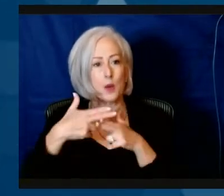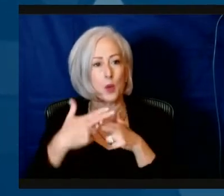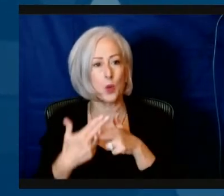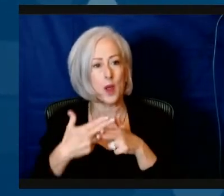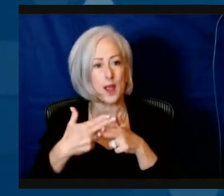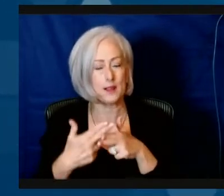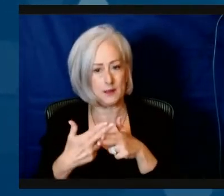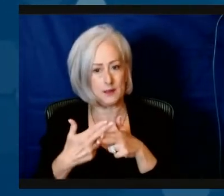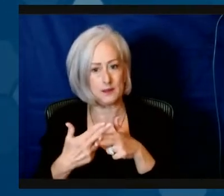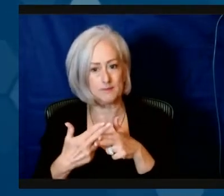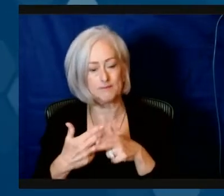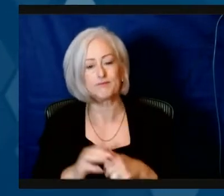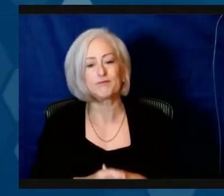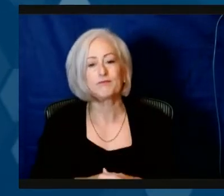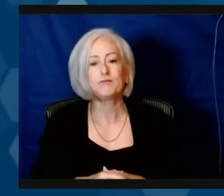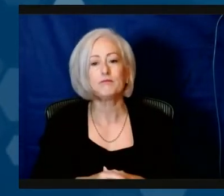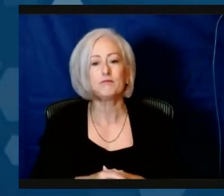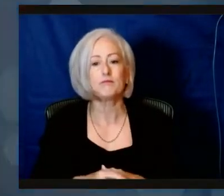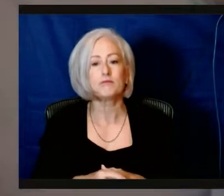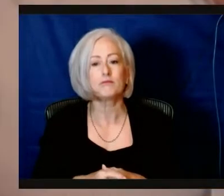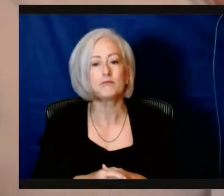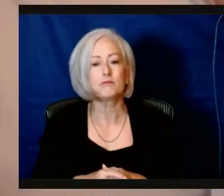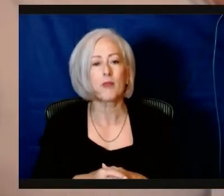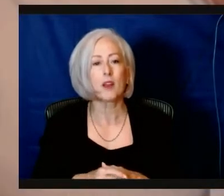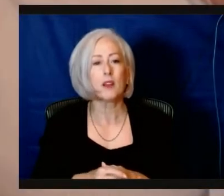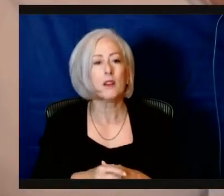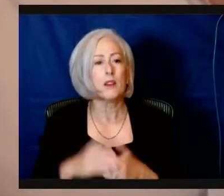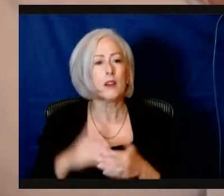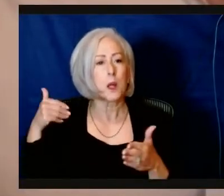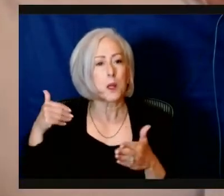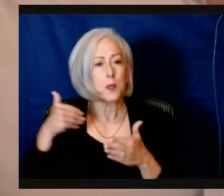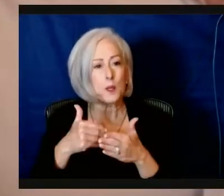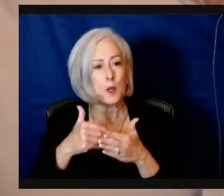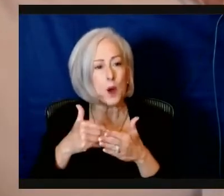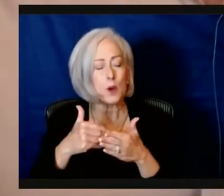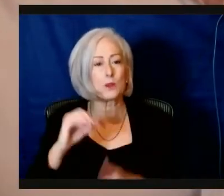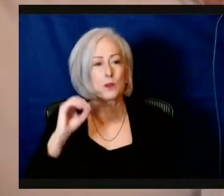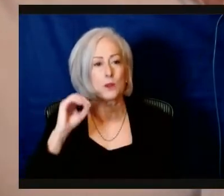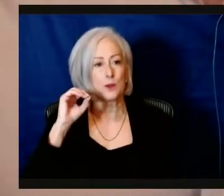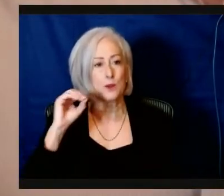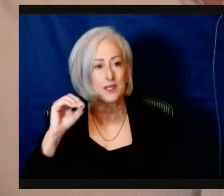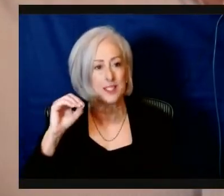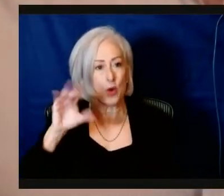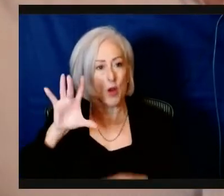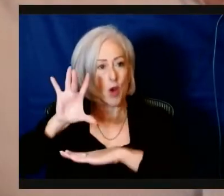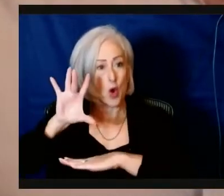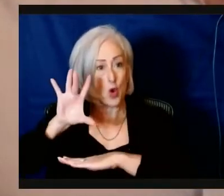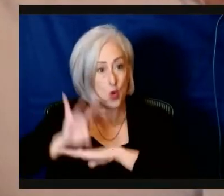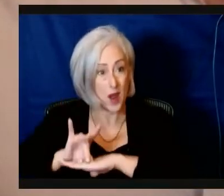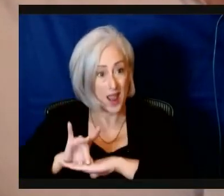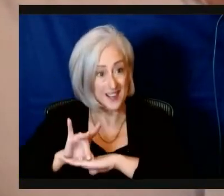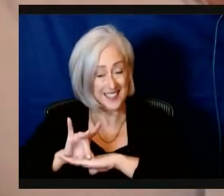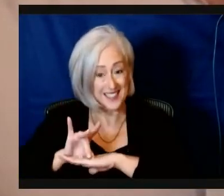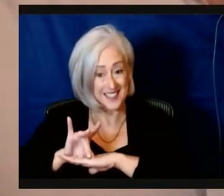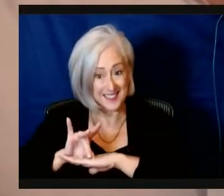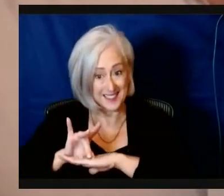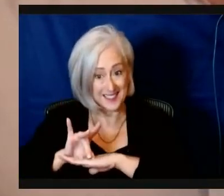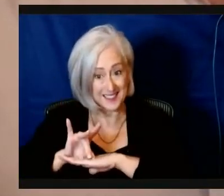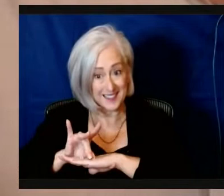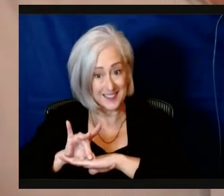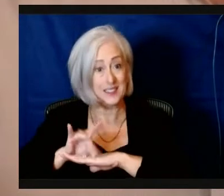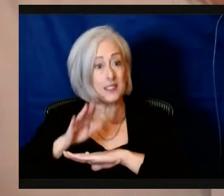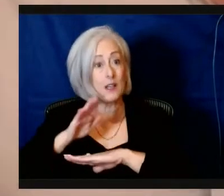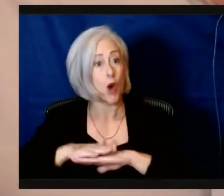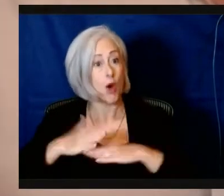is close to zero gravity or gravitational pull on the body or